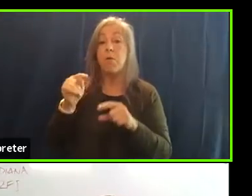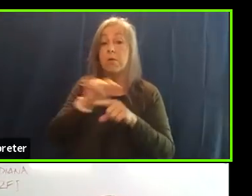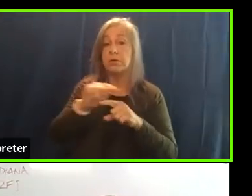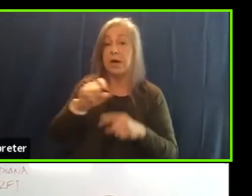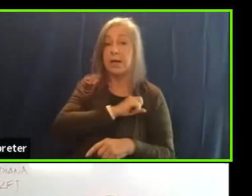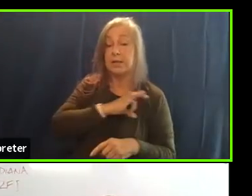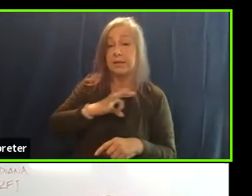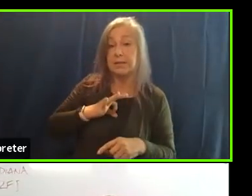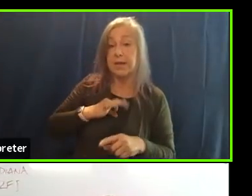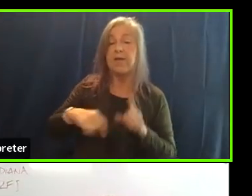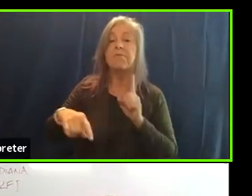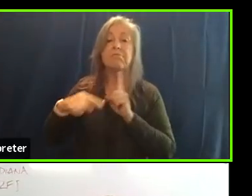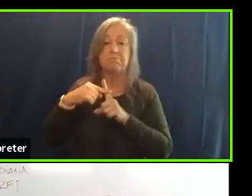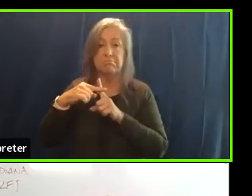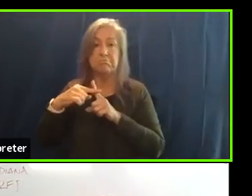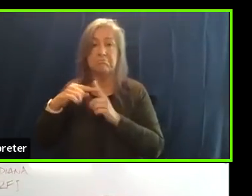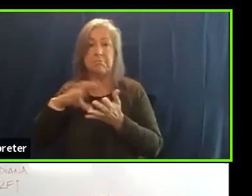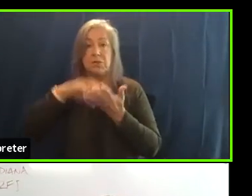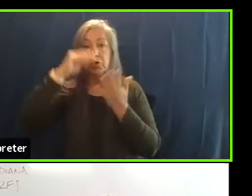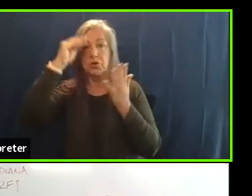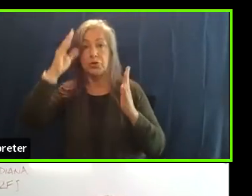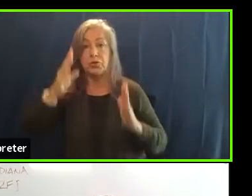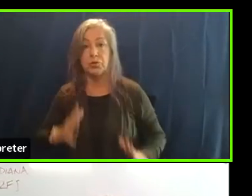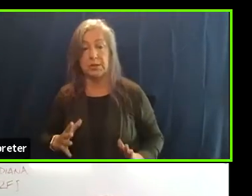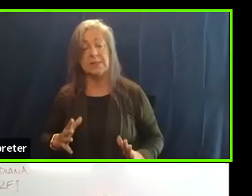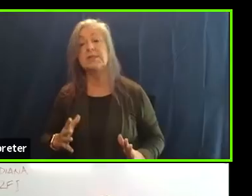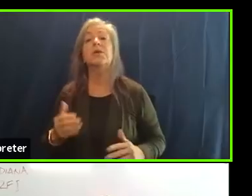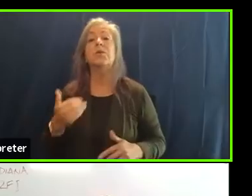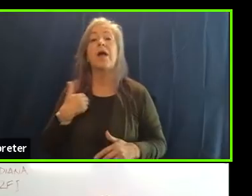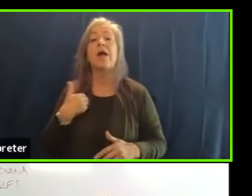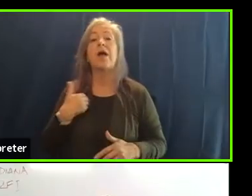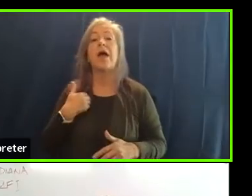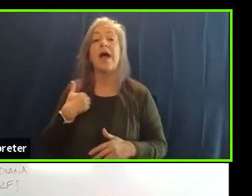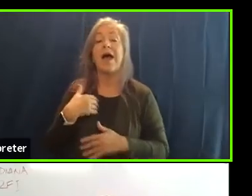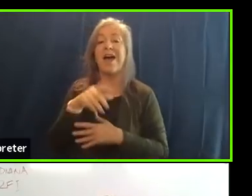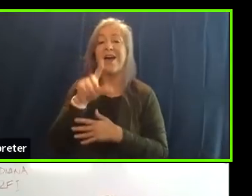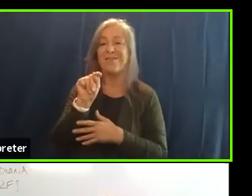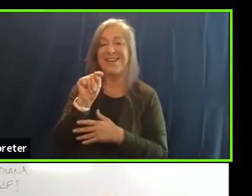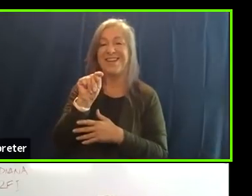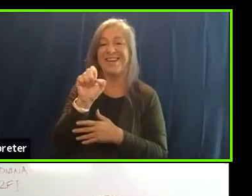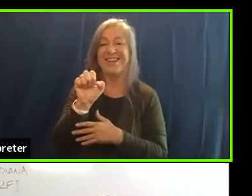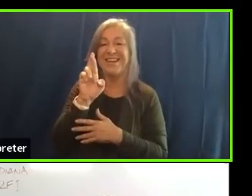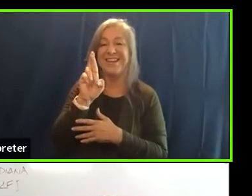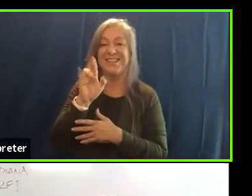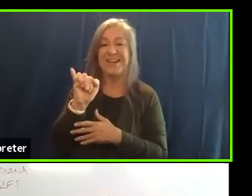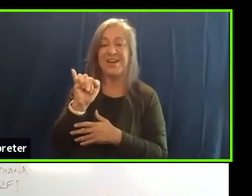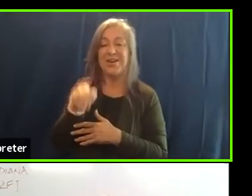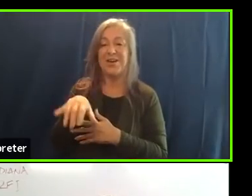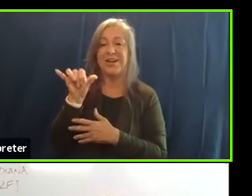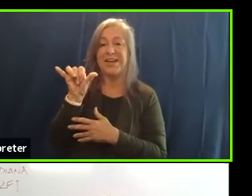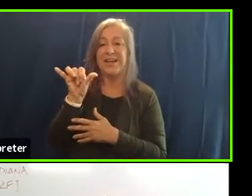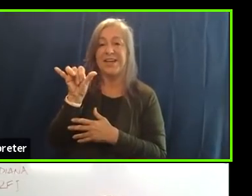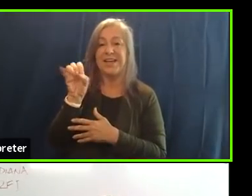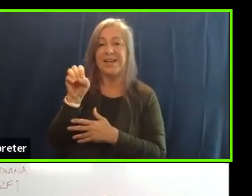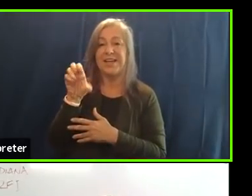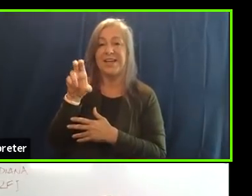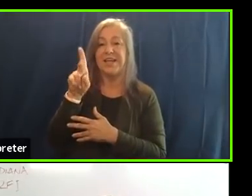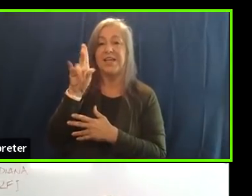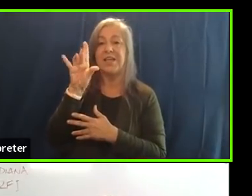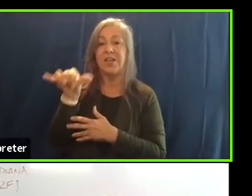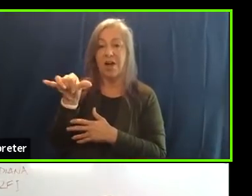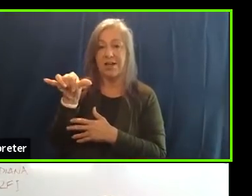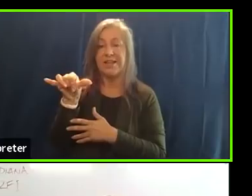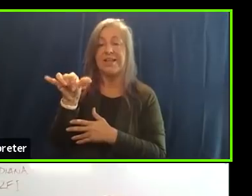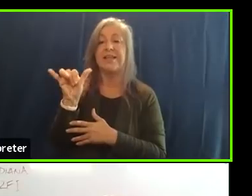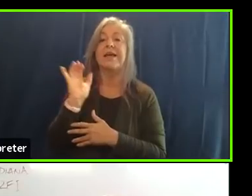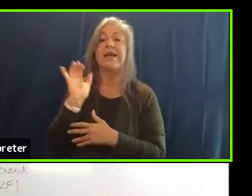back. And we're pleased to have Terry Yoki join us. Terry is an interpreter for our Hard of Hearing staff, and she will